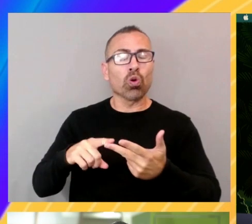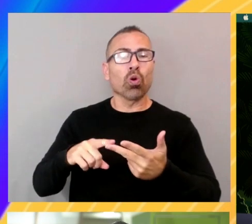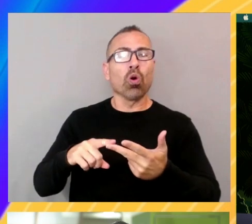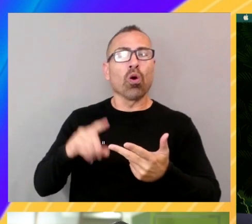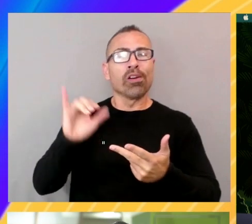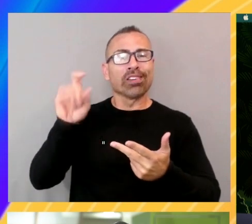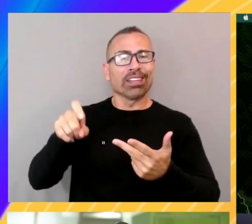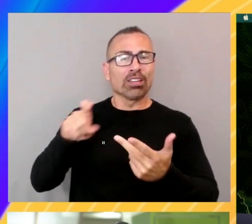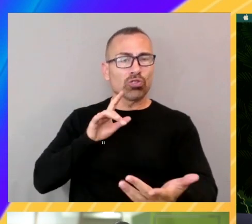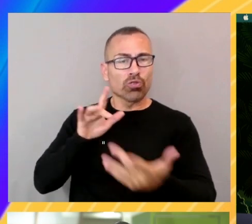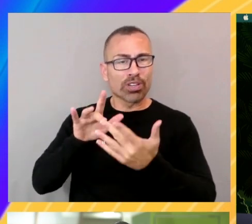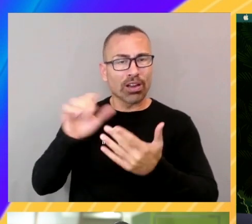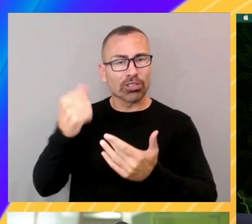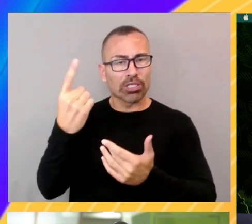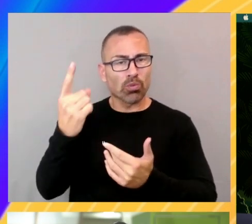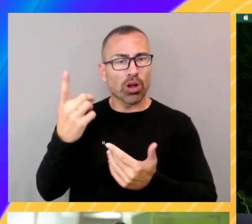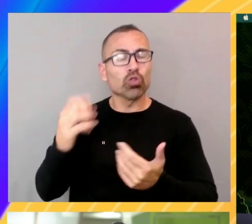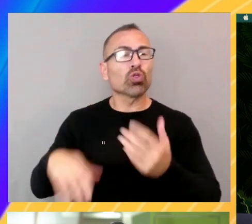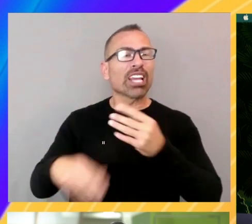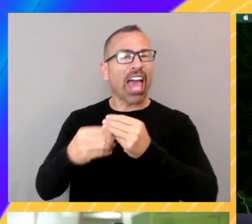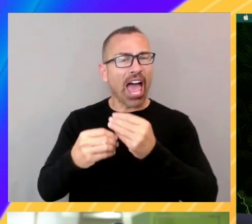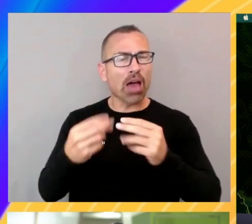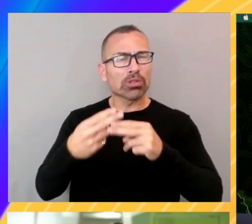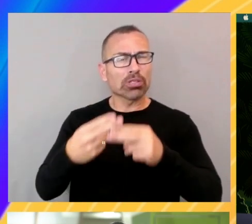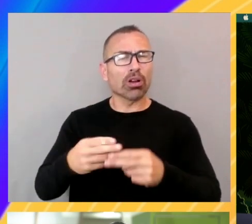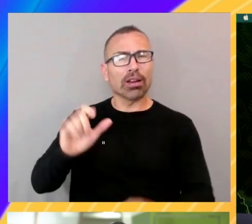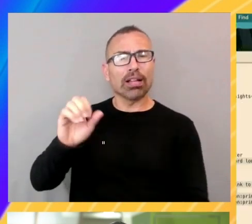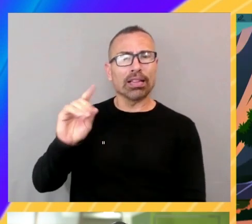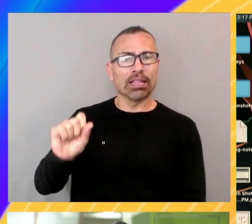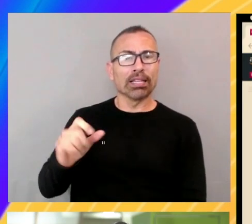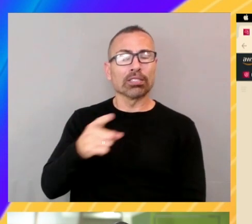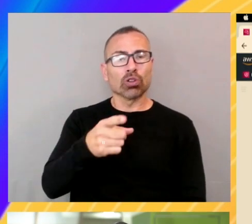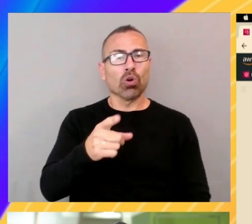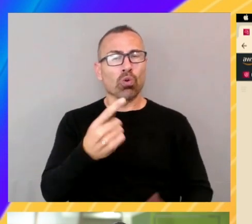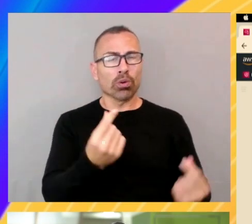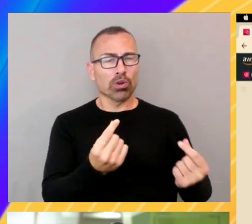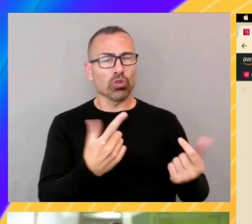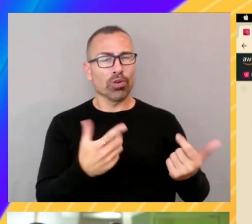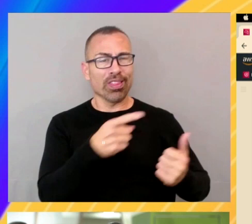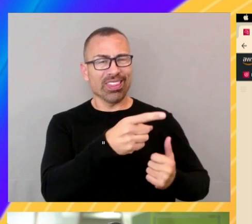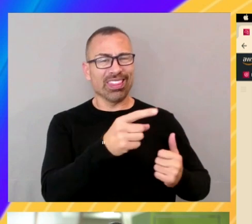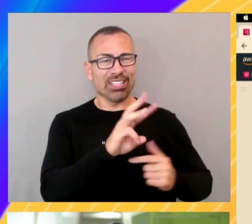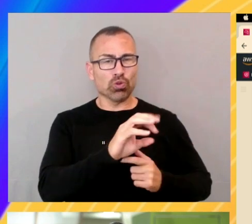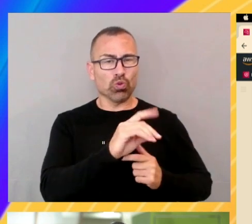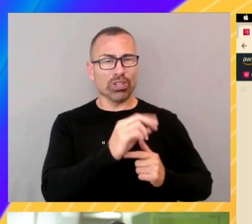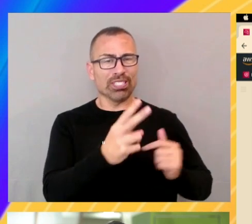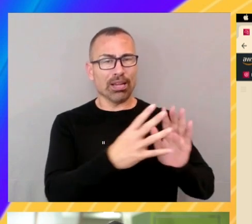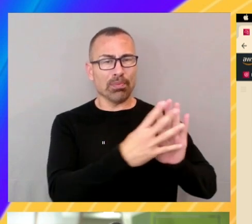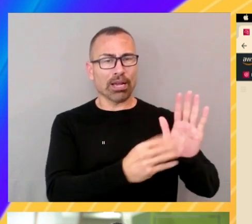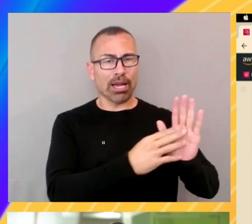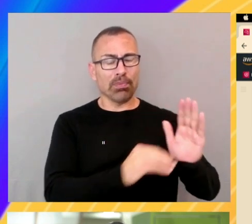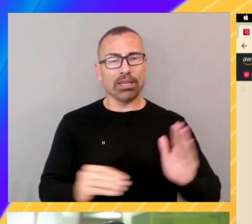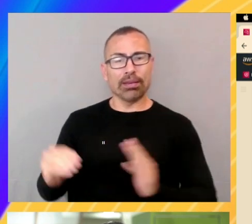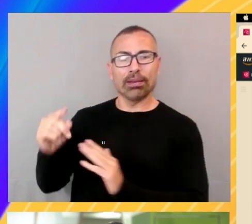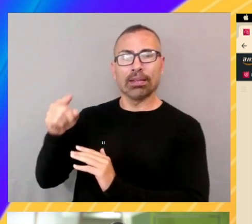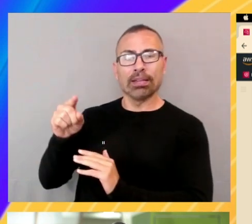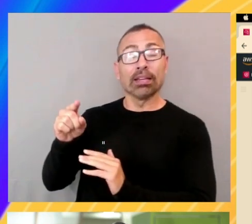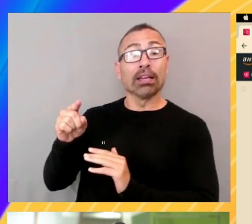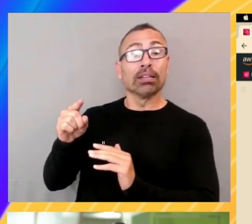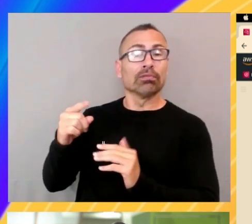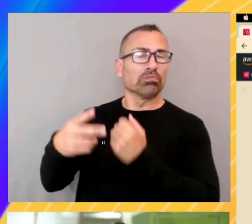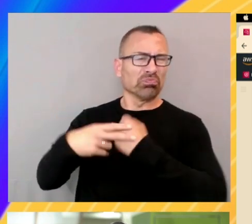I'm just going to copy this widget just to save time. So this is some text that is syntaxed as